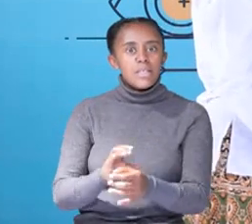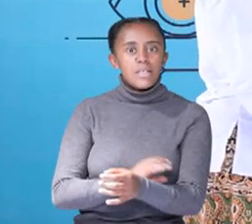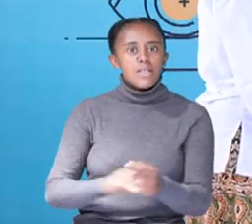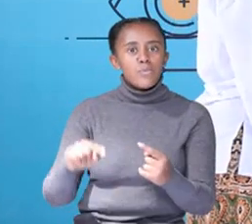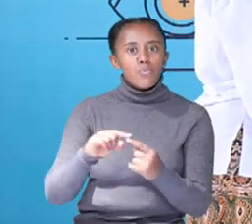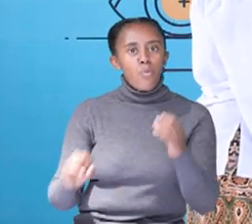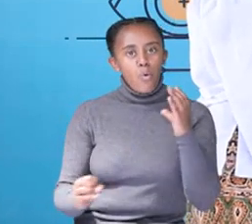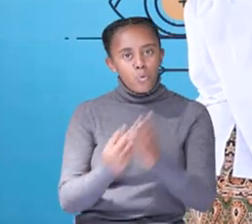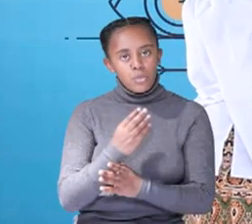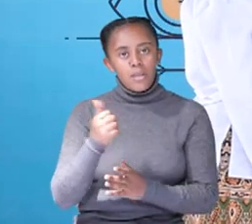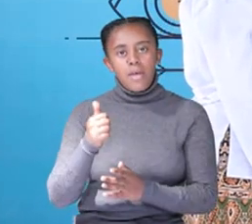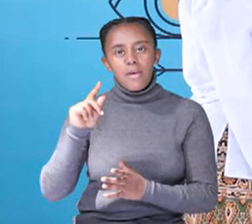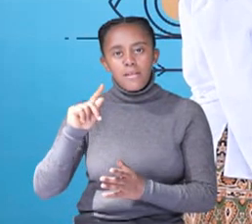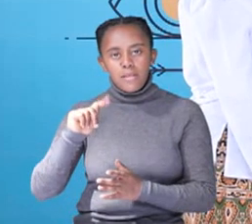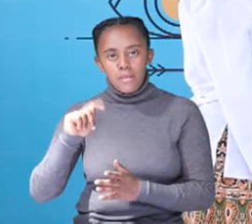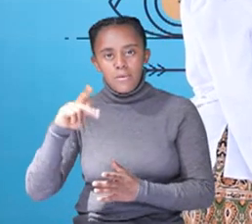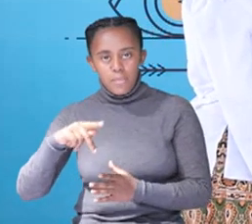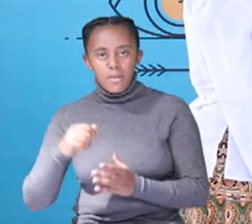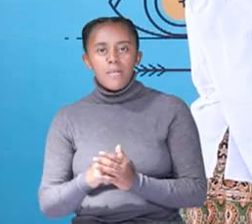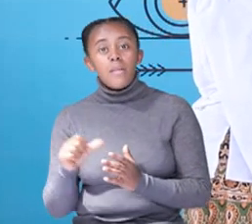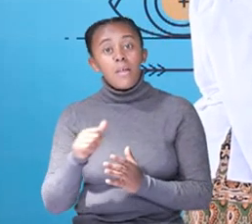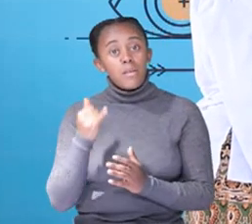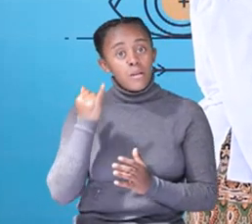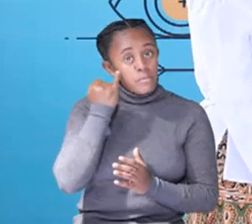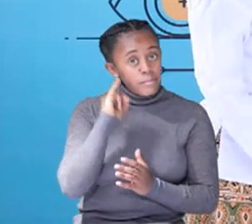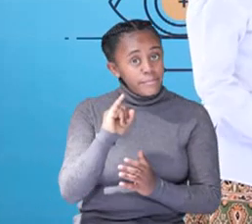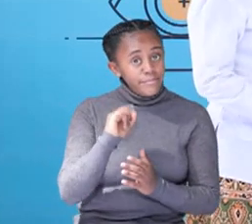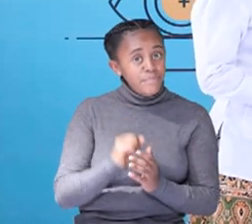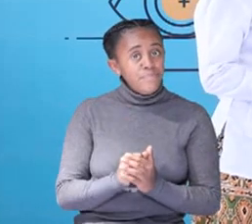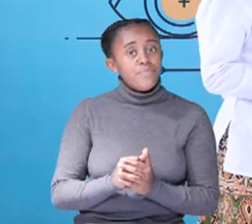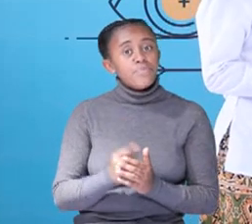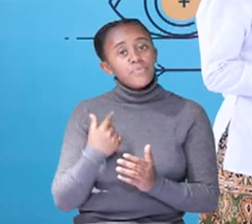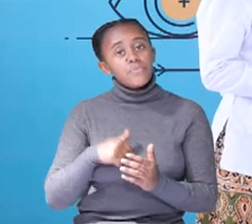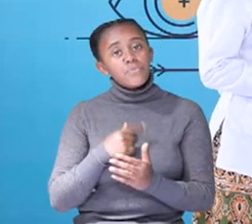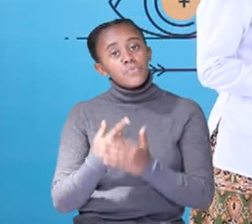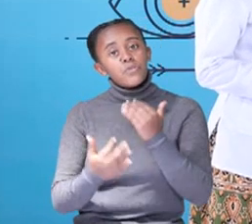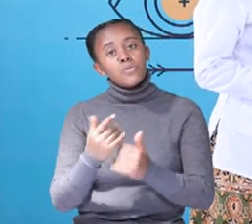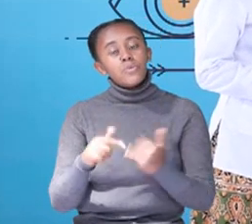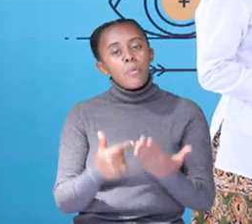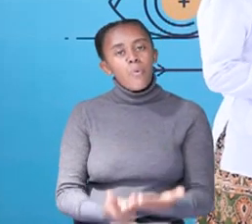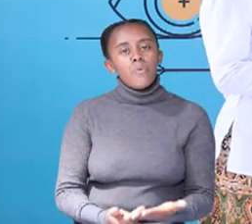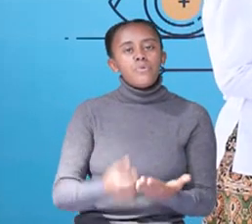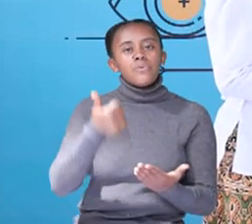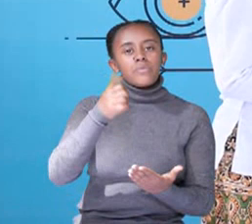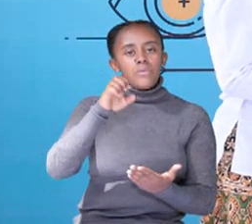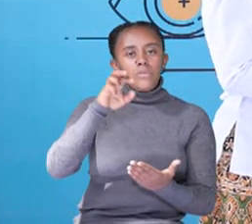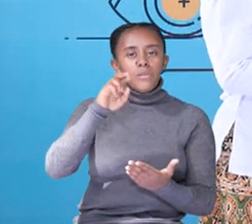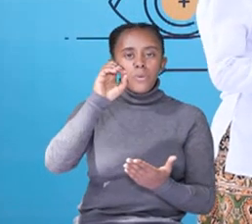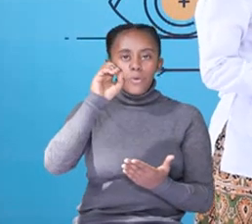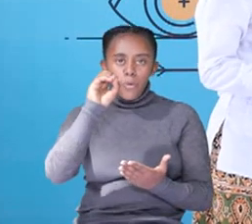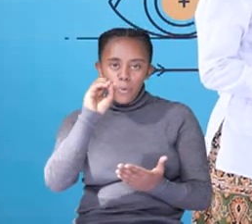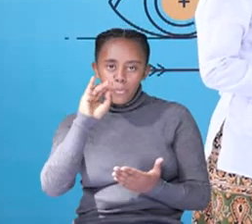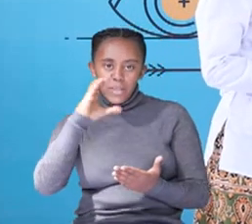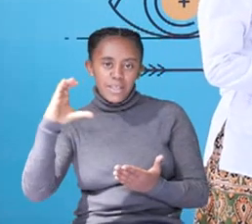to produce ATP. The other point is, since we are talking about aerobic respiration, up to now we